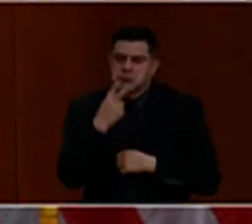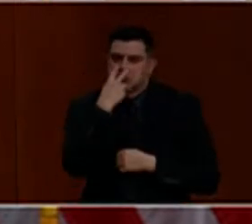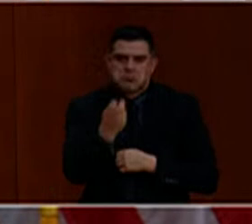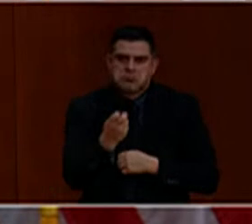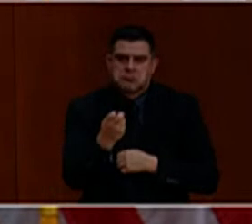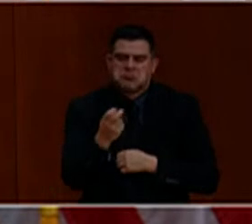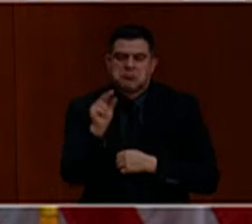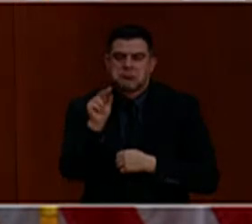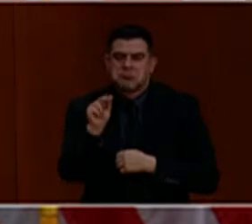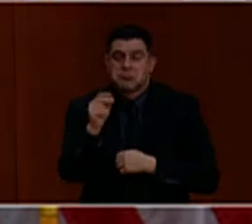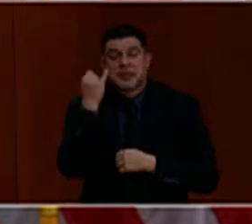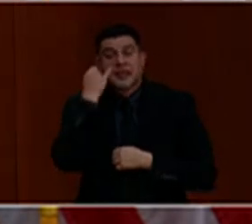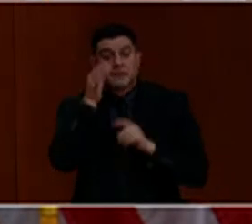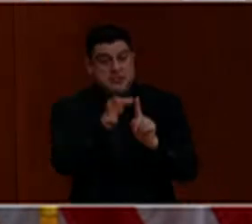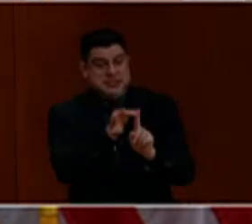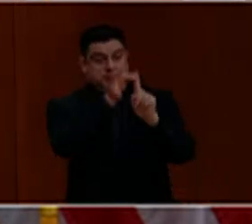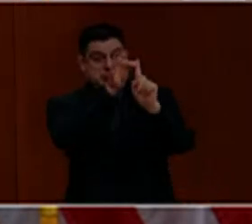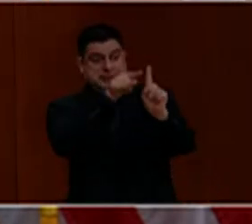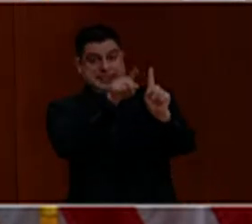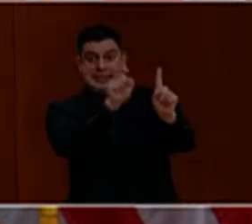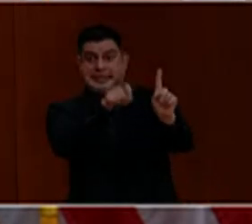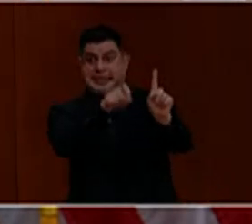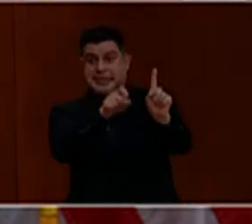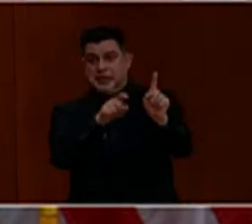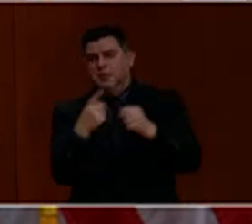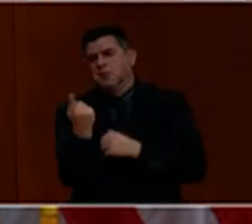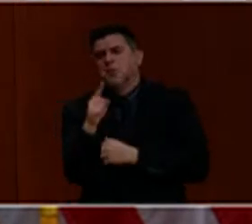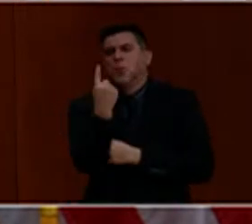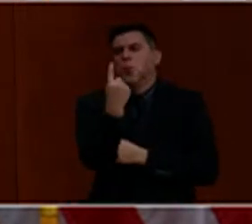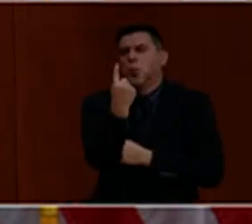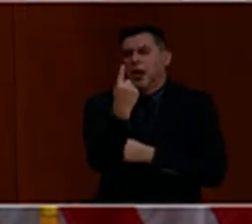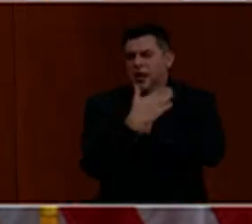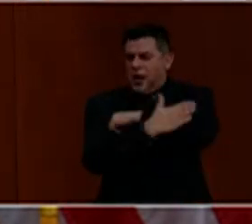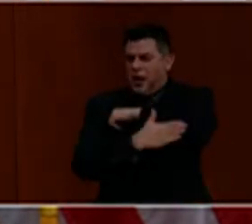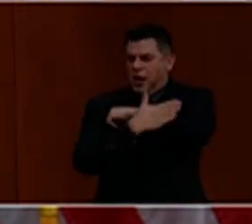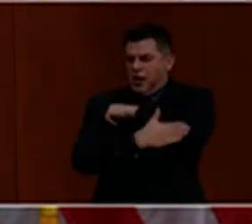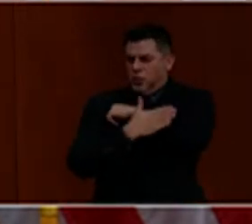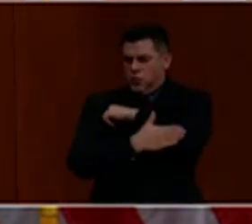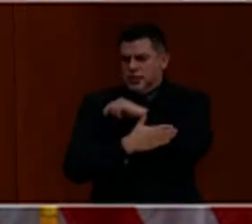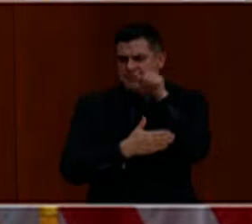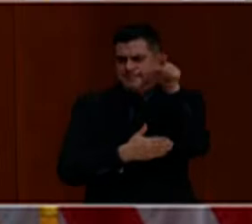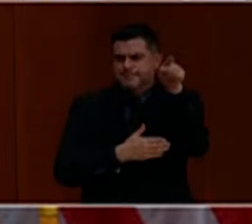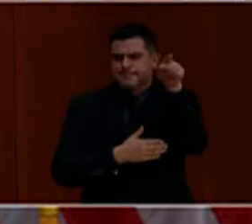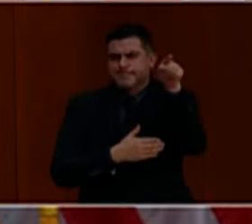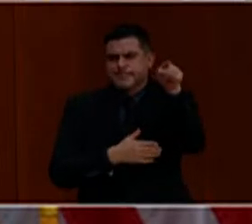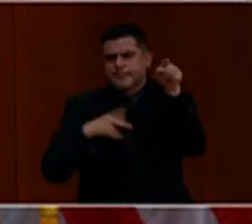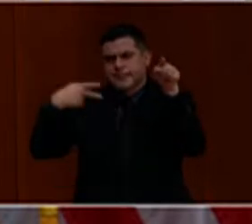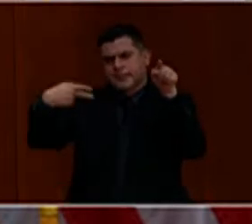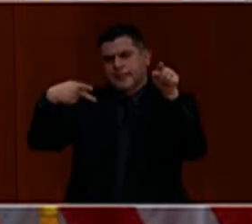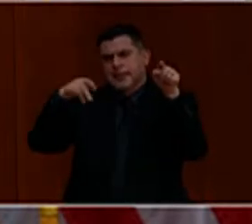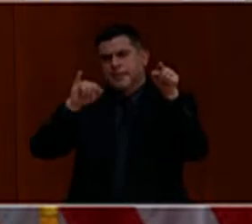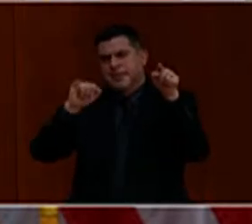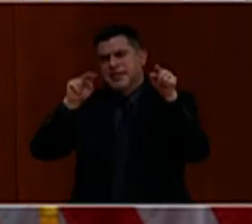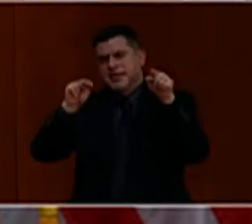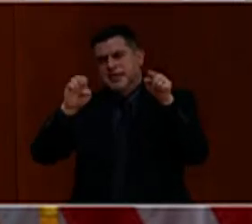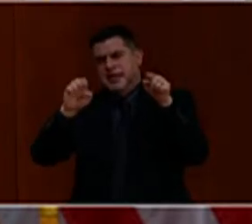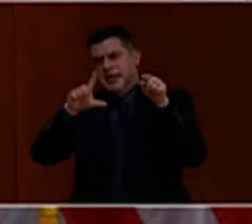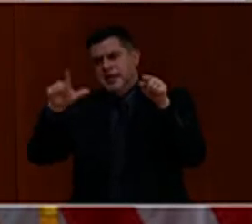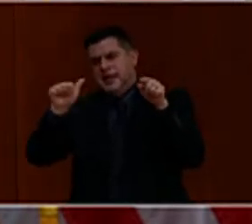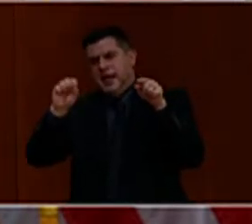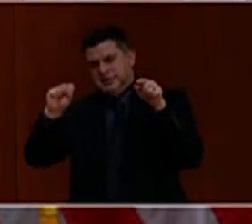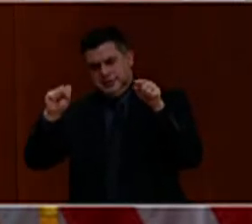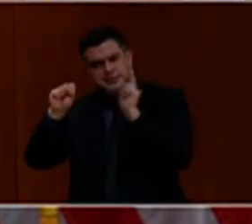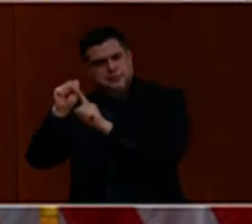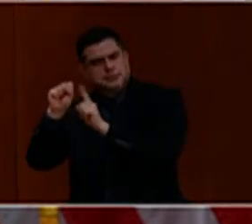Pinellas County at one of the schools there talk about how we need our kids back in. You can't do this